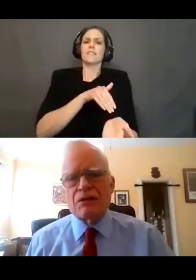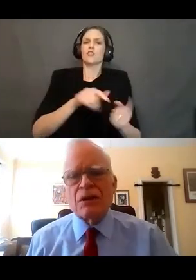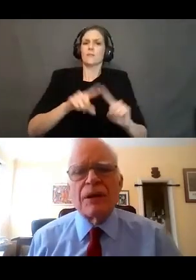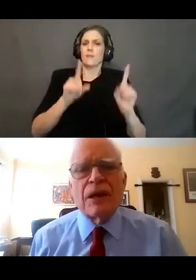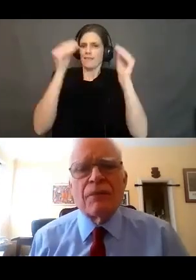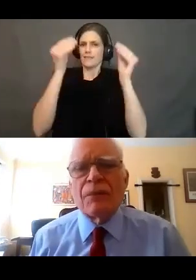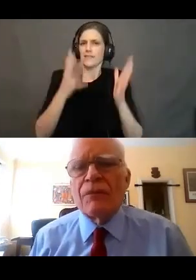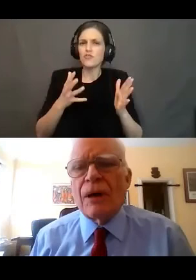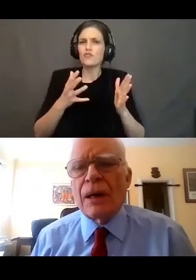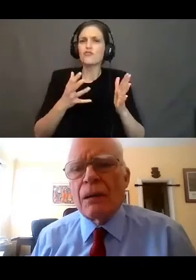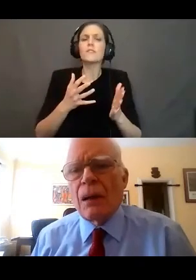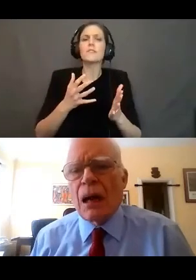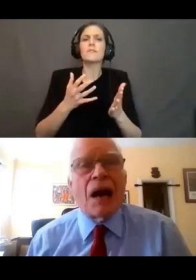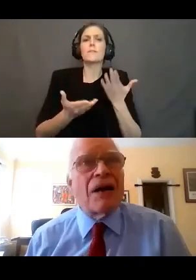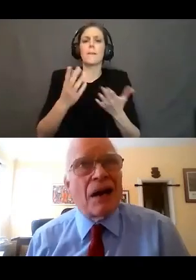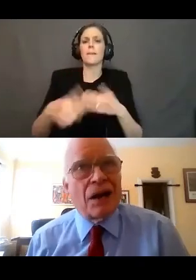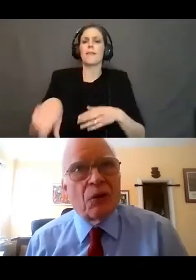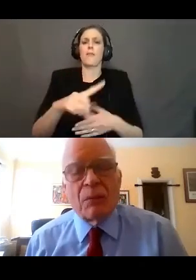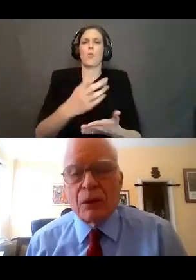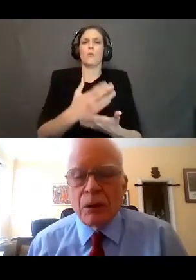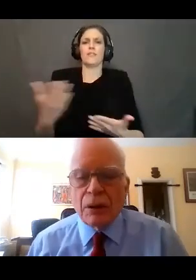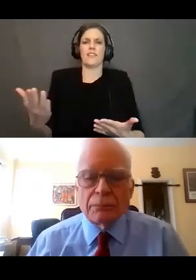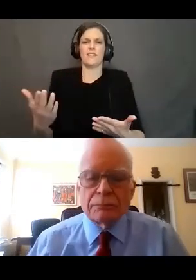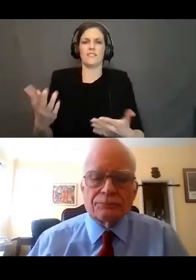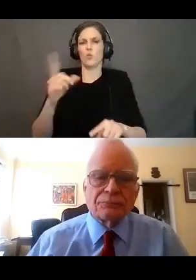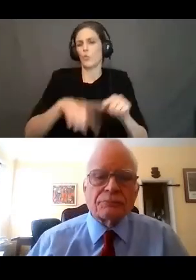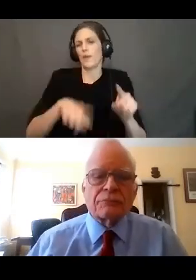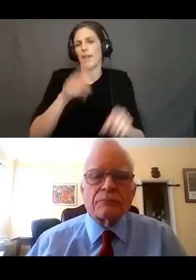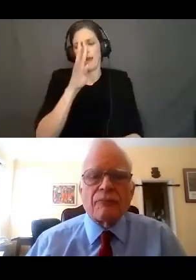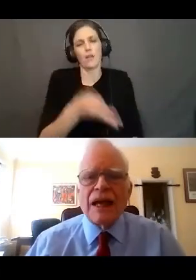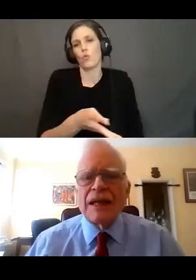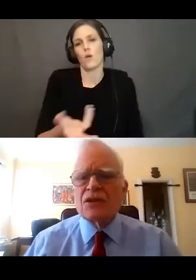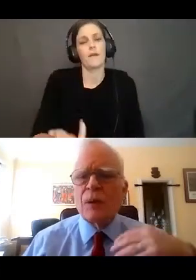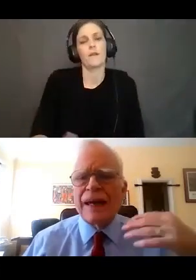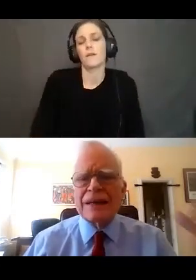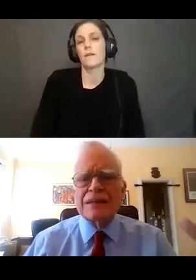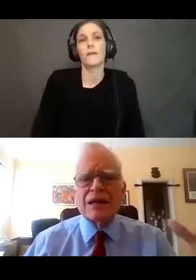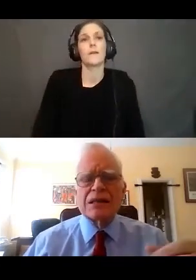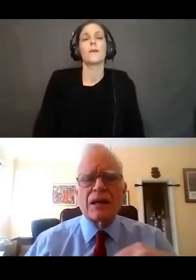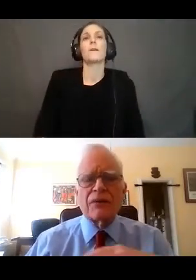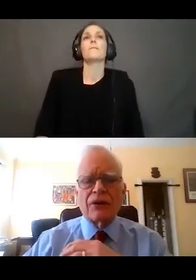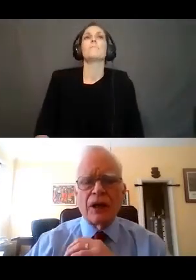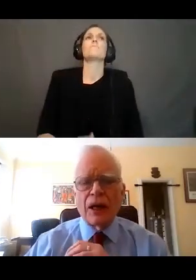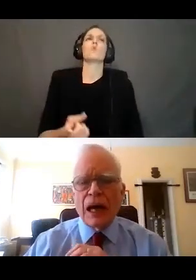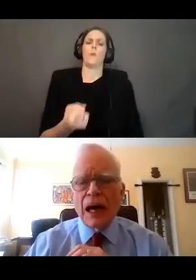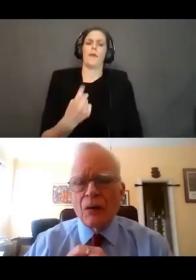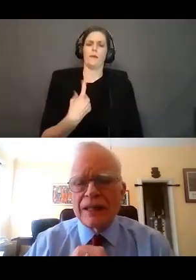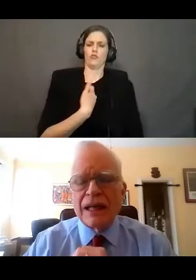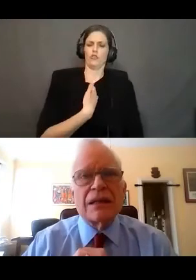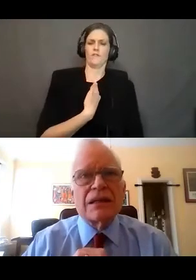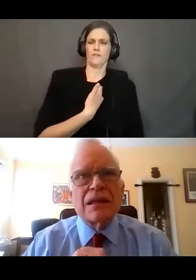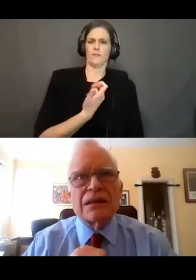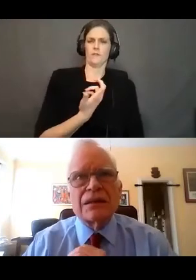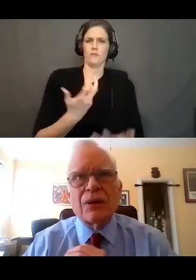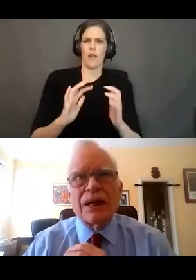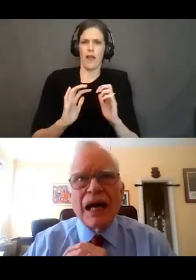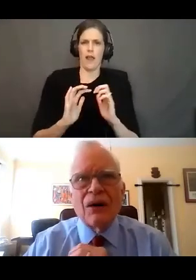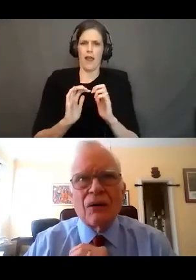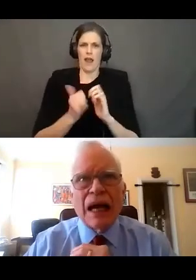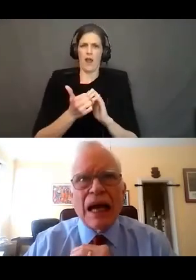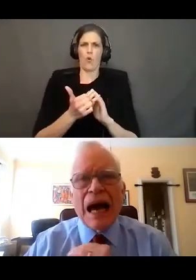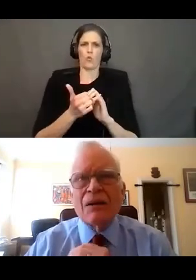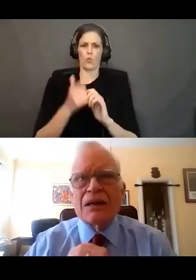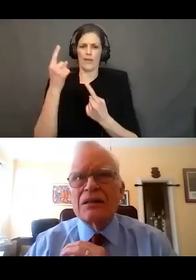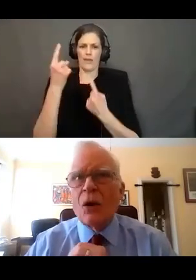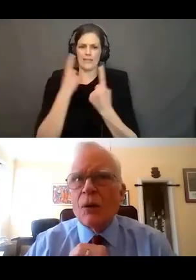these things are maybe are non-ignorable, okay? And so we ask ourselves, how do we take these things into